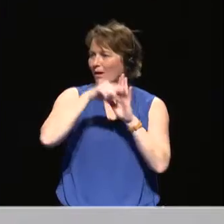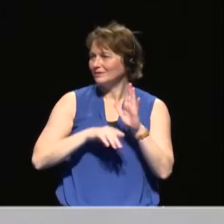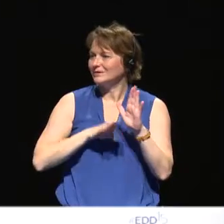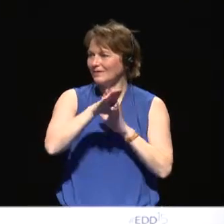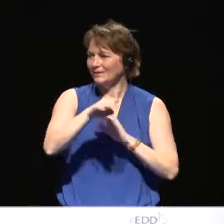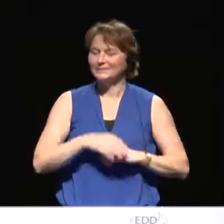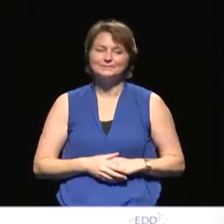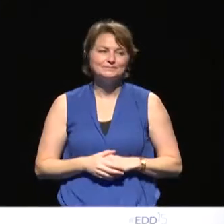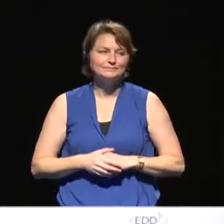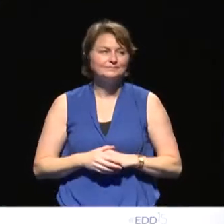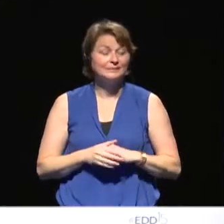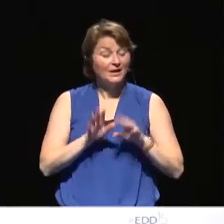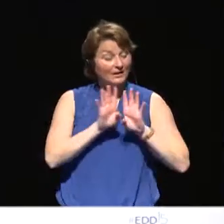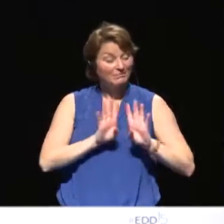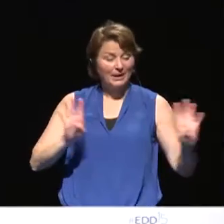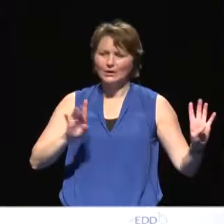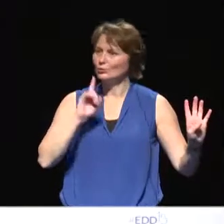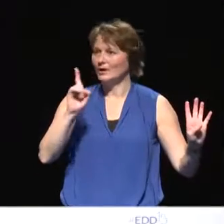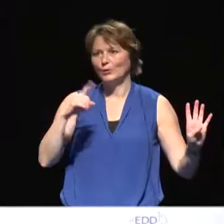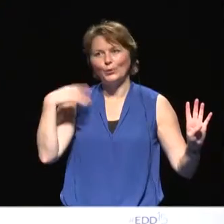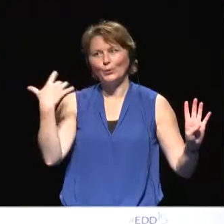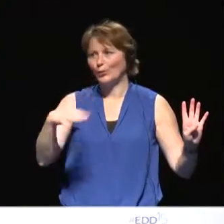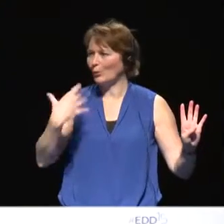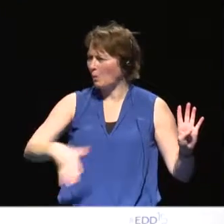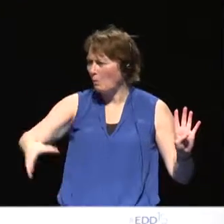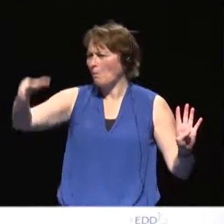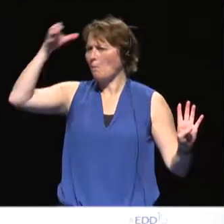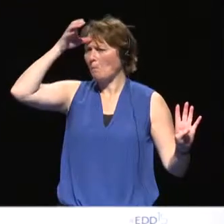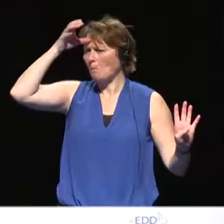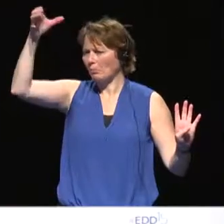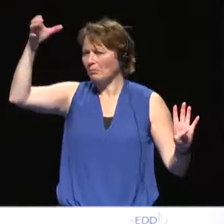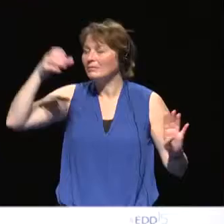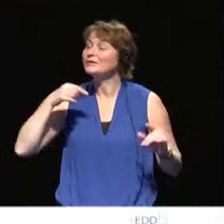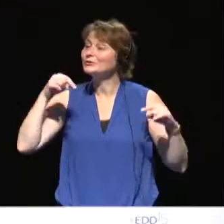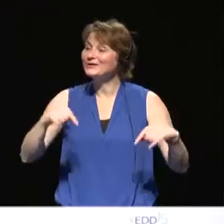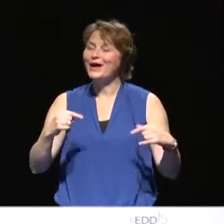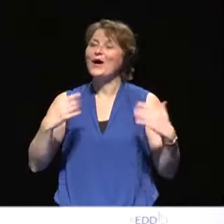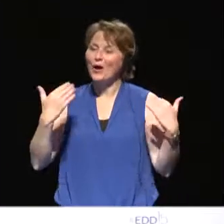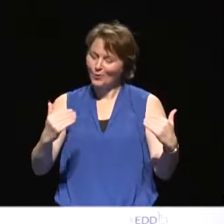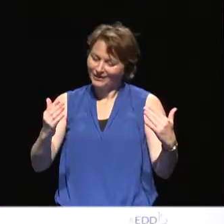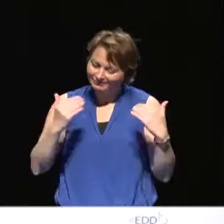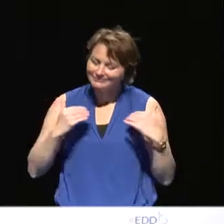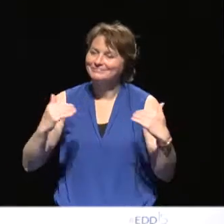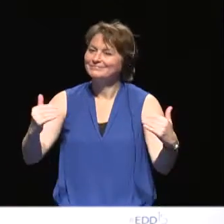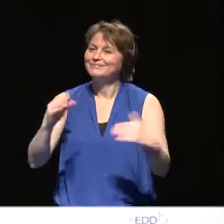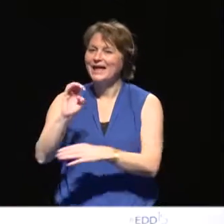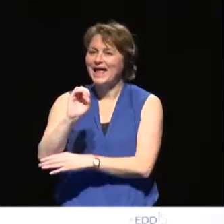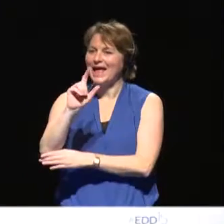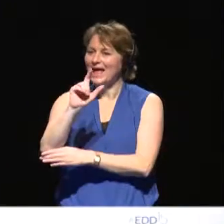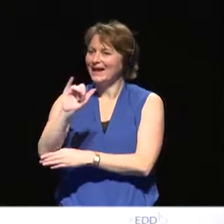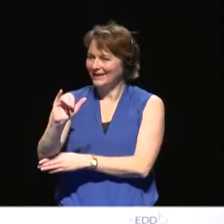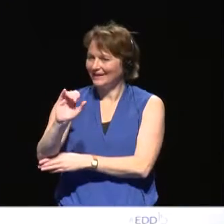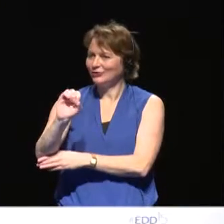is bringing a lot of expertise. And I would like to start now with Elly Schlein. She is the European